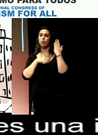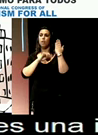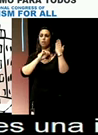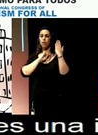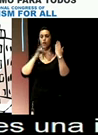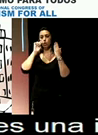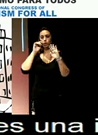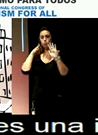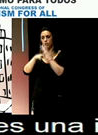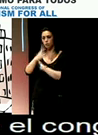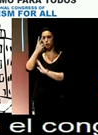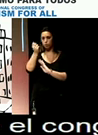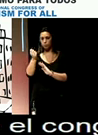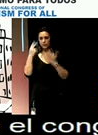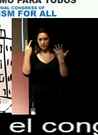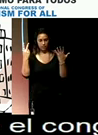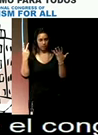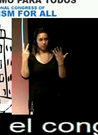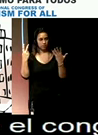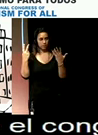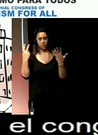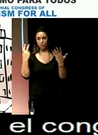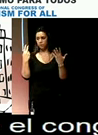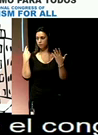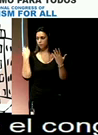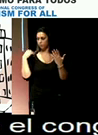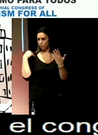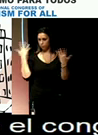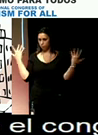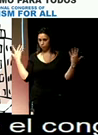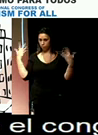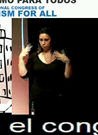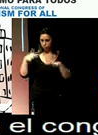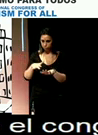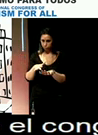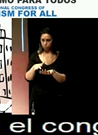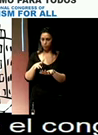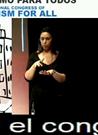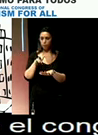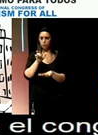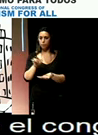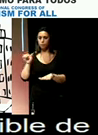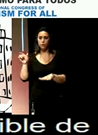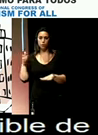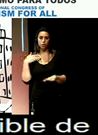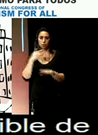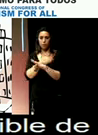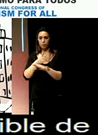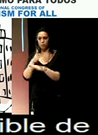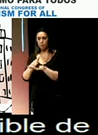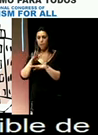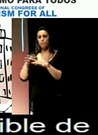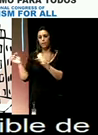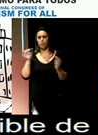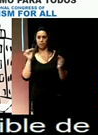2007, that brought together a lot of actors to discuss the subject. So